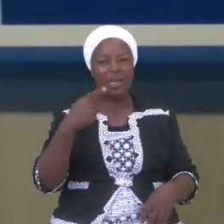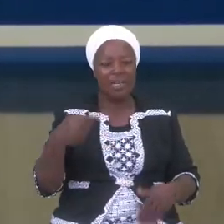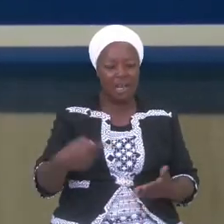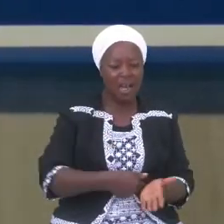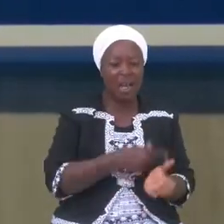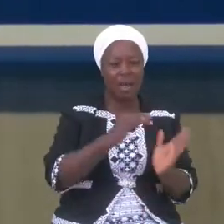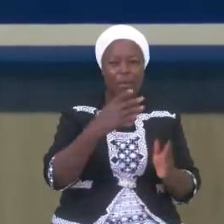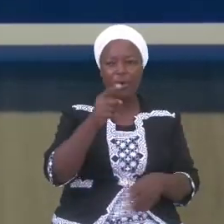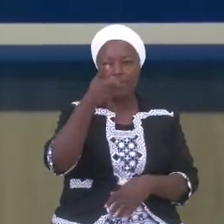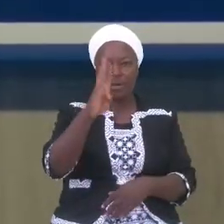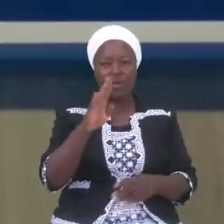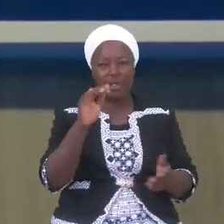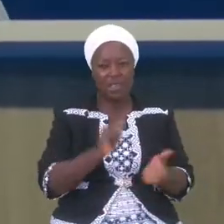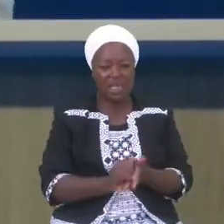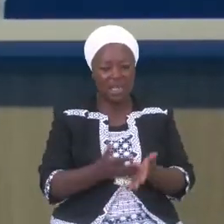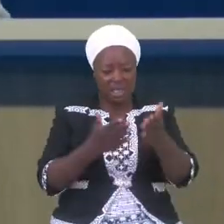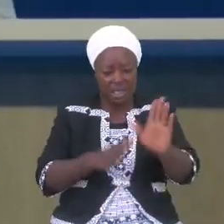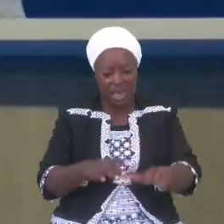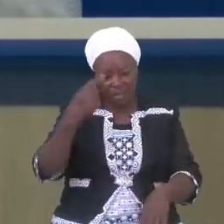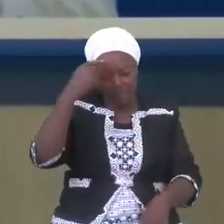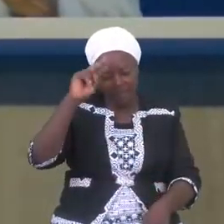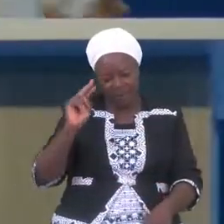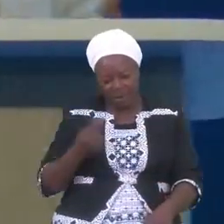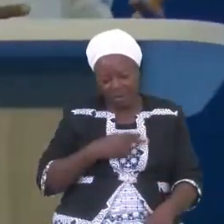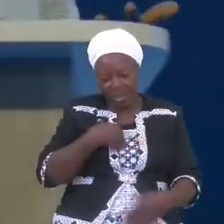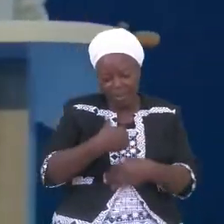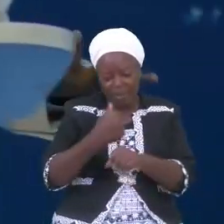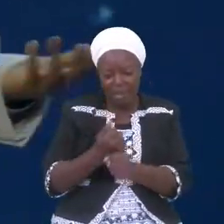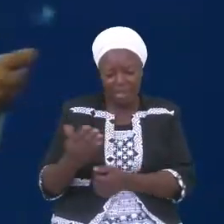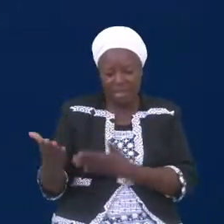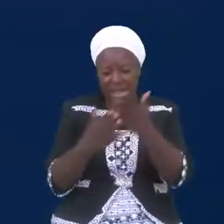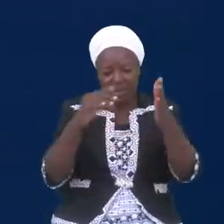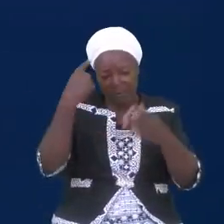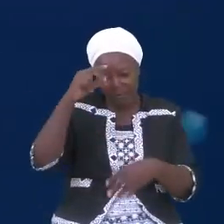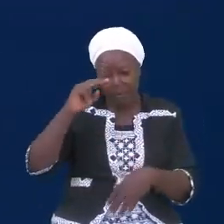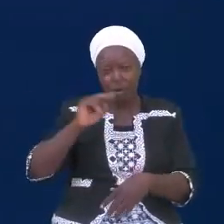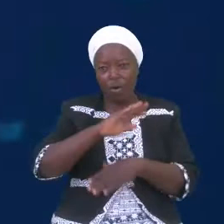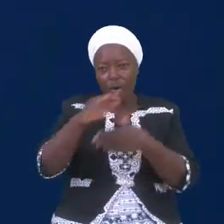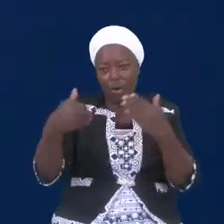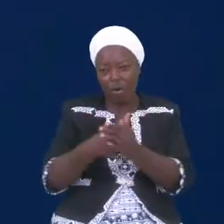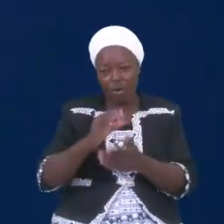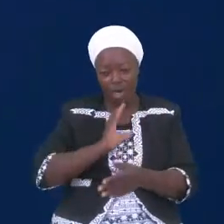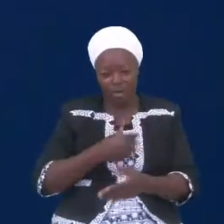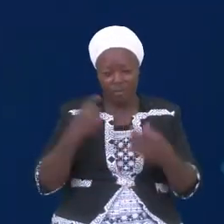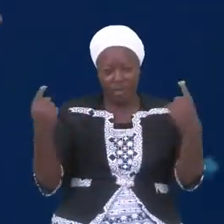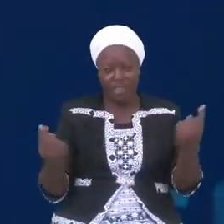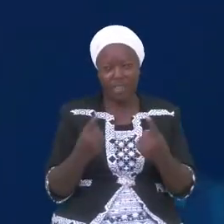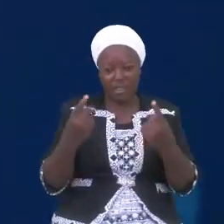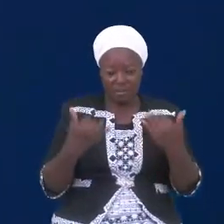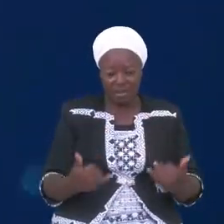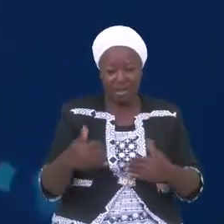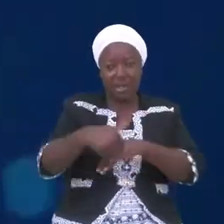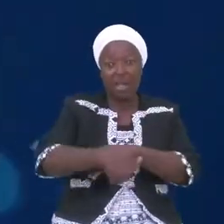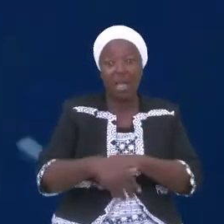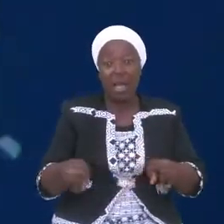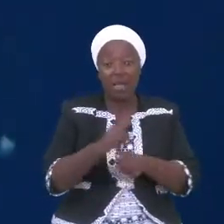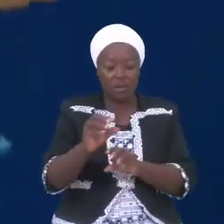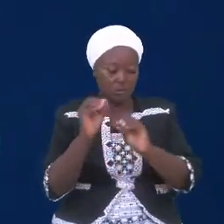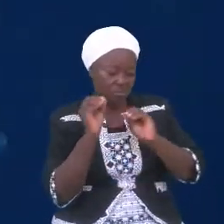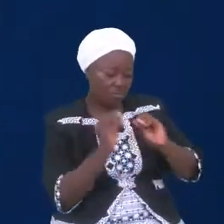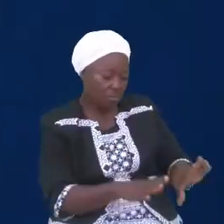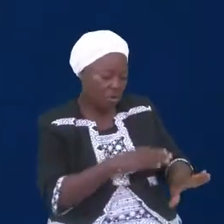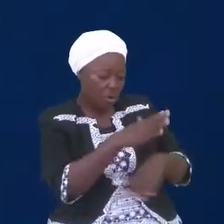that died for us and made sacrifice for all our sins. Tonight, as you drop all